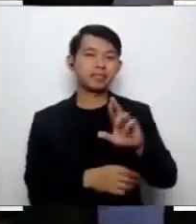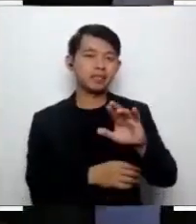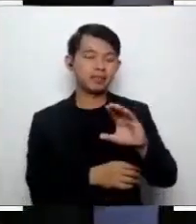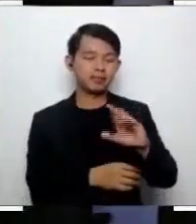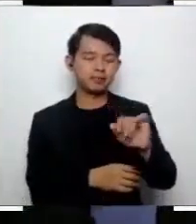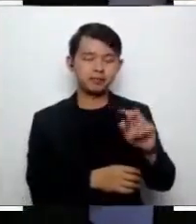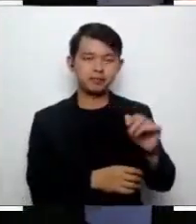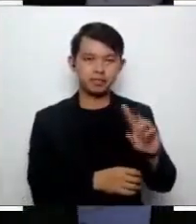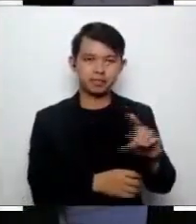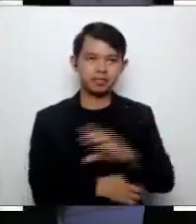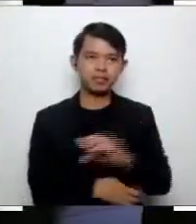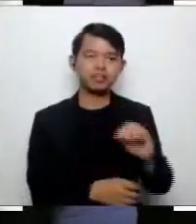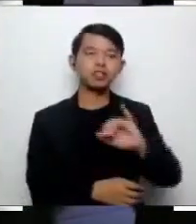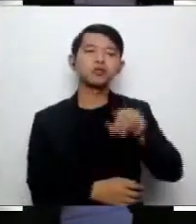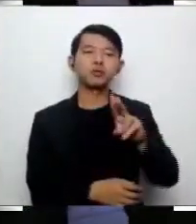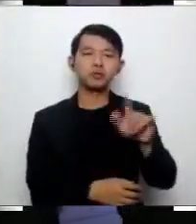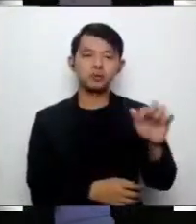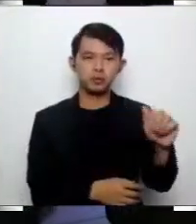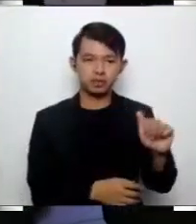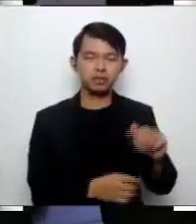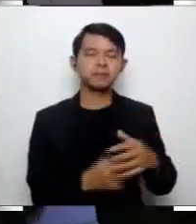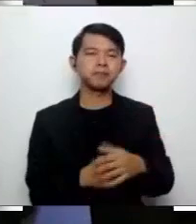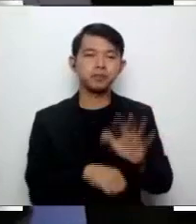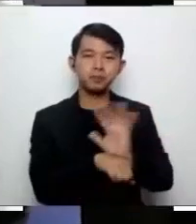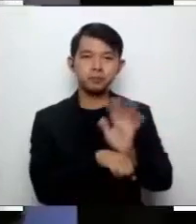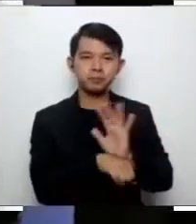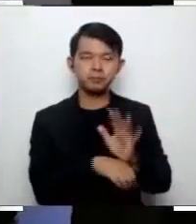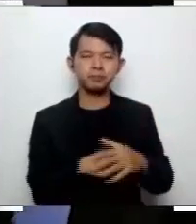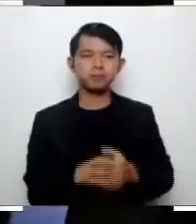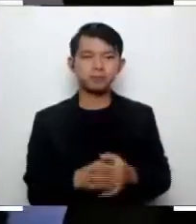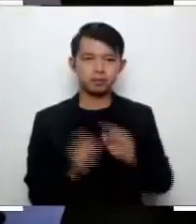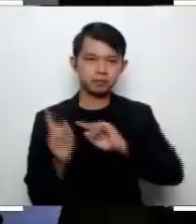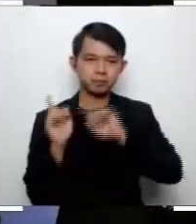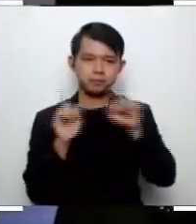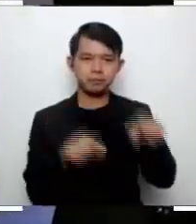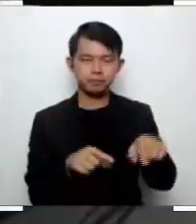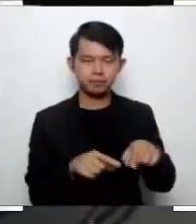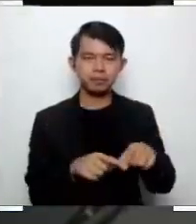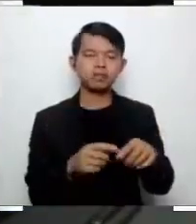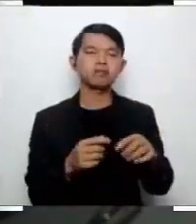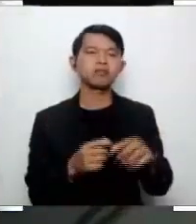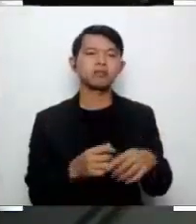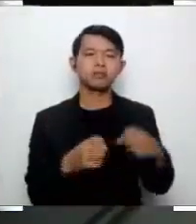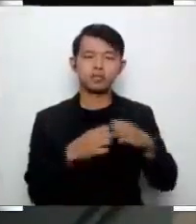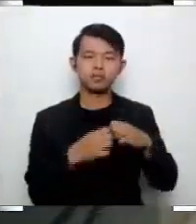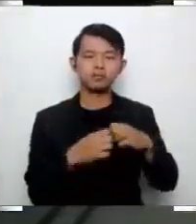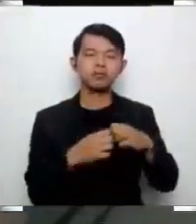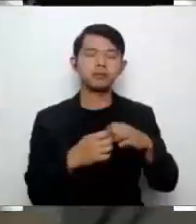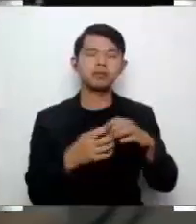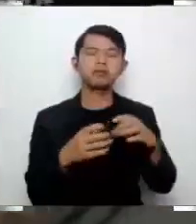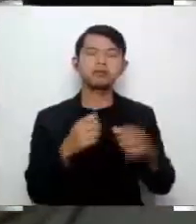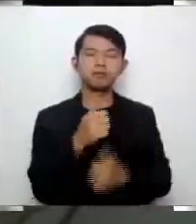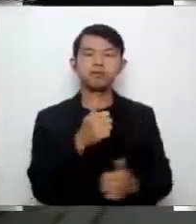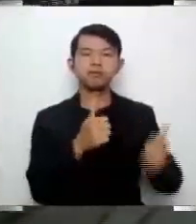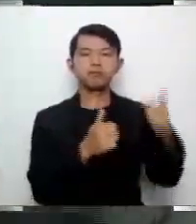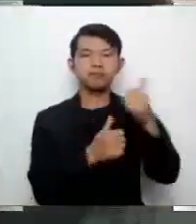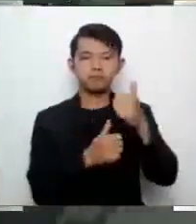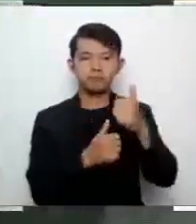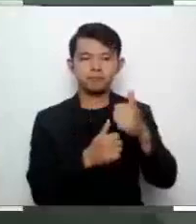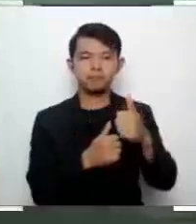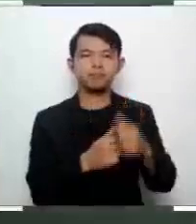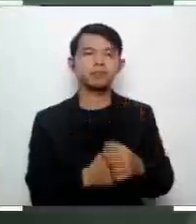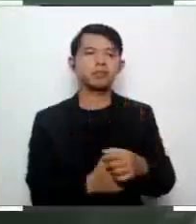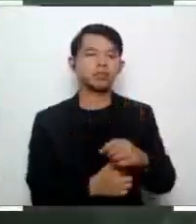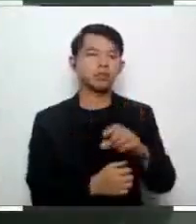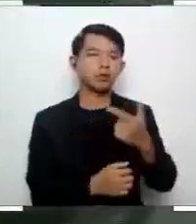Romance. Kabilang sa madumating sina GMA Network Senior Vice President Annette Gozon Valdez, Senior Vice President, and Head of